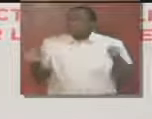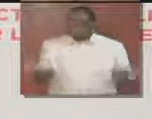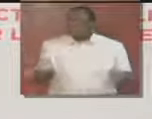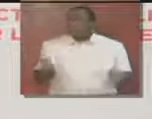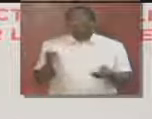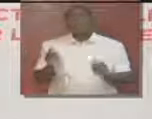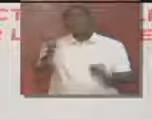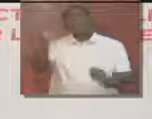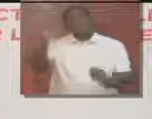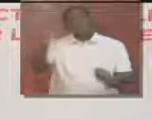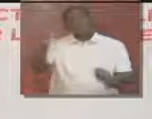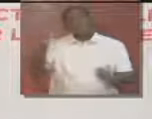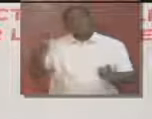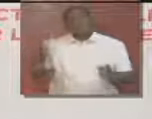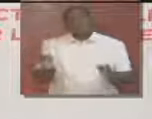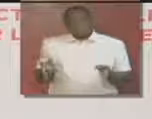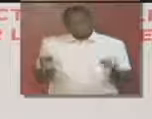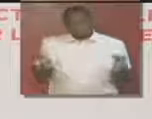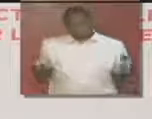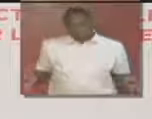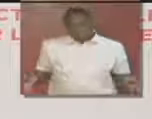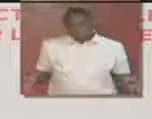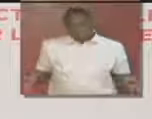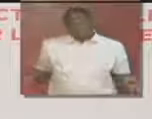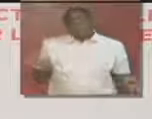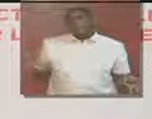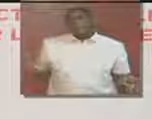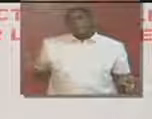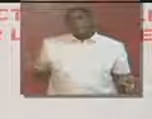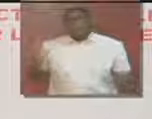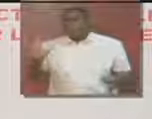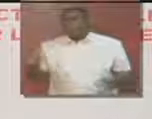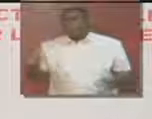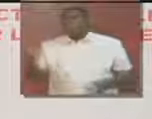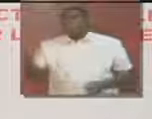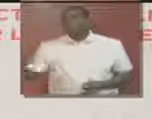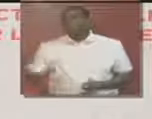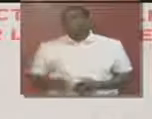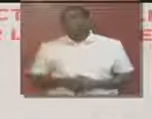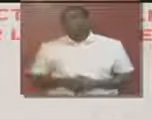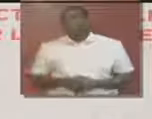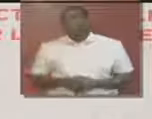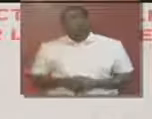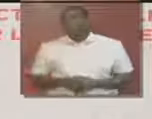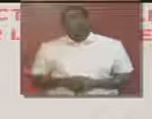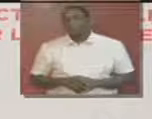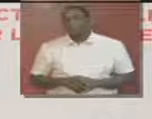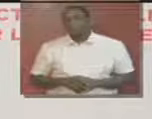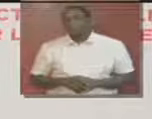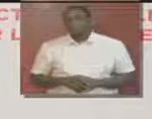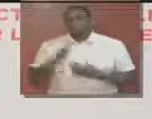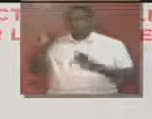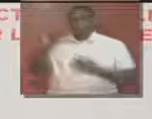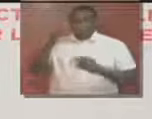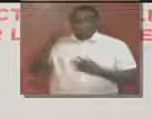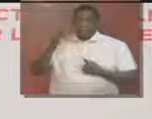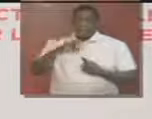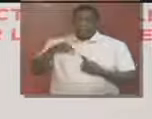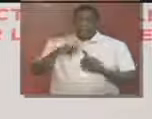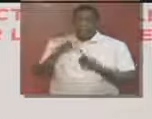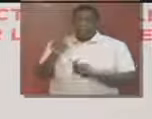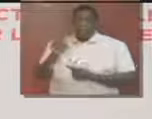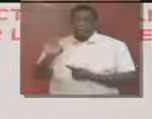obesity somewhere around the 30%. The information on a lot of our non-communicable disease risk